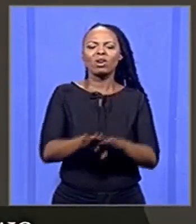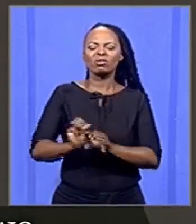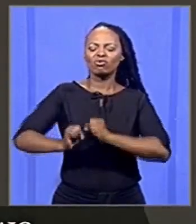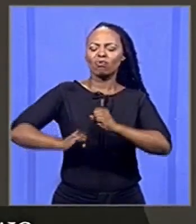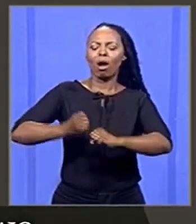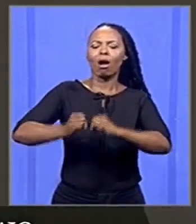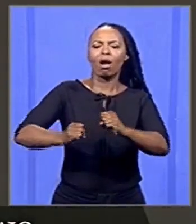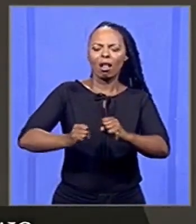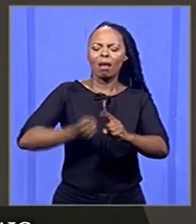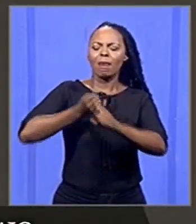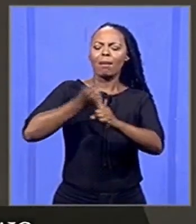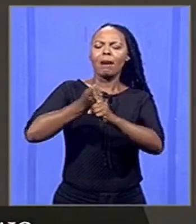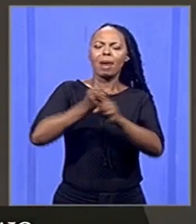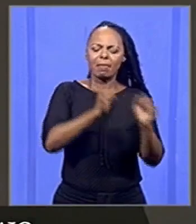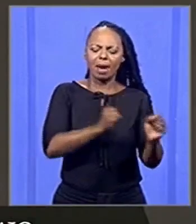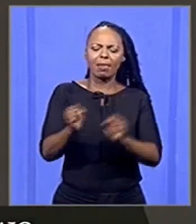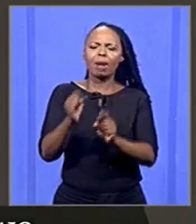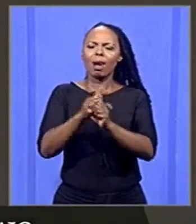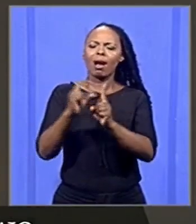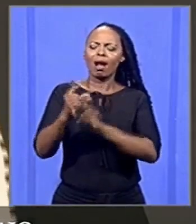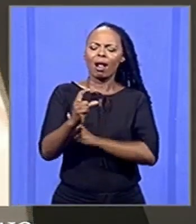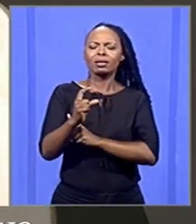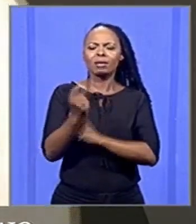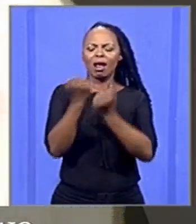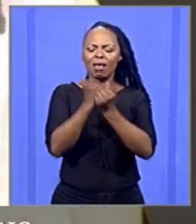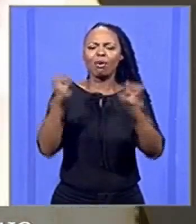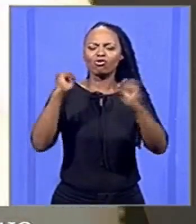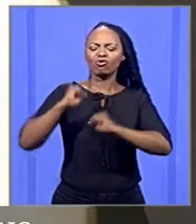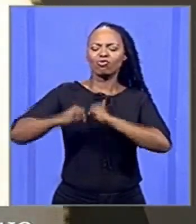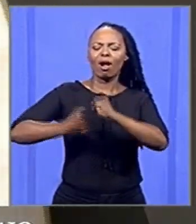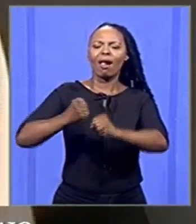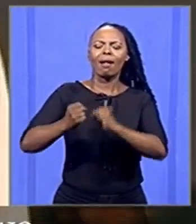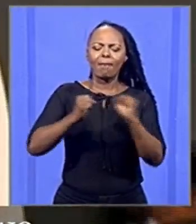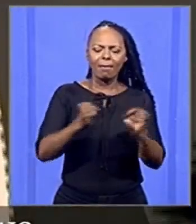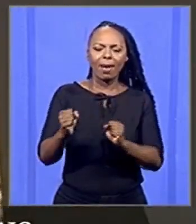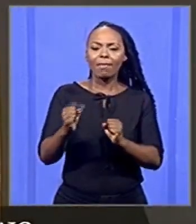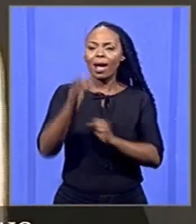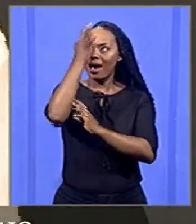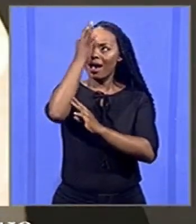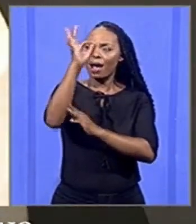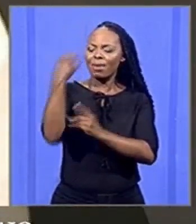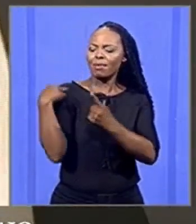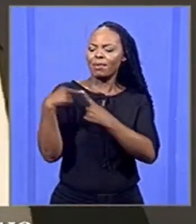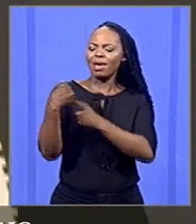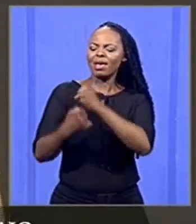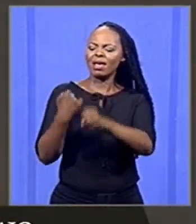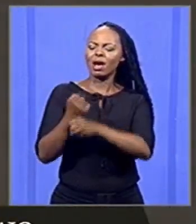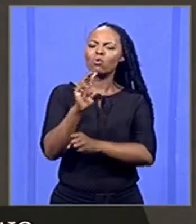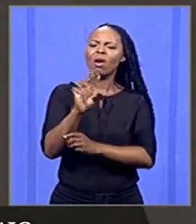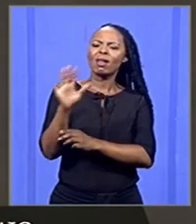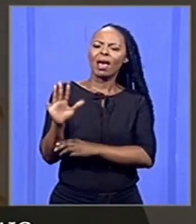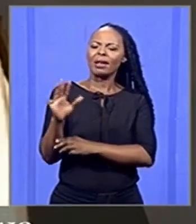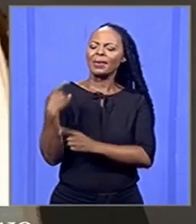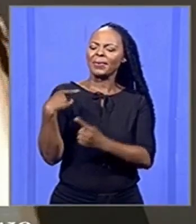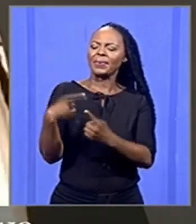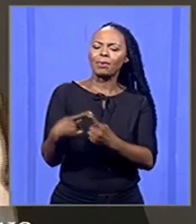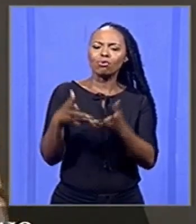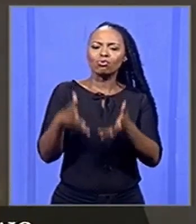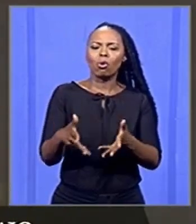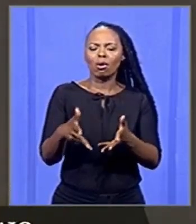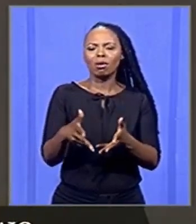have to redefine our cultural liberation struggle. What we have been seeing in this government for the past 29 years, it has been